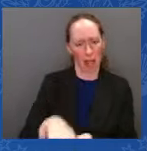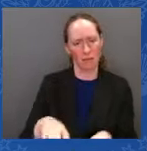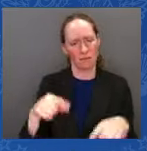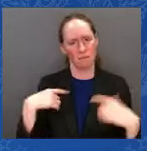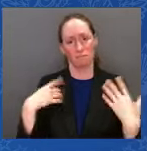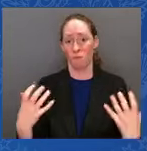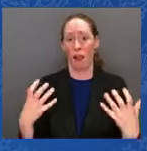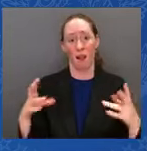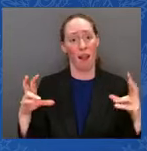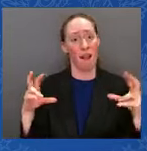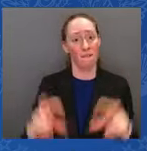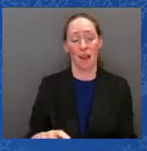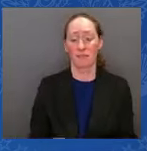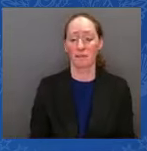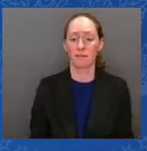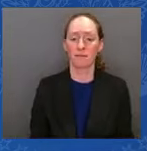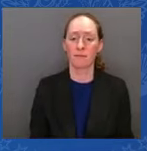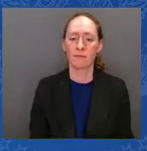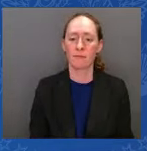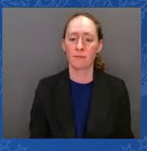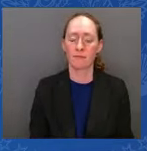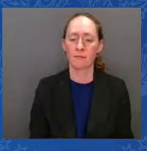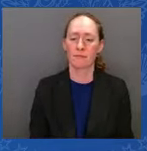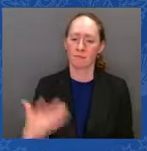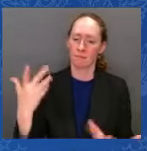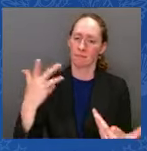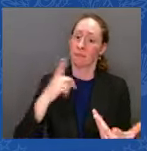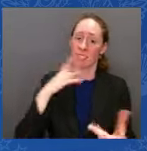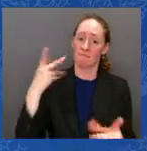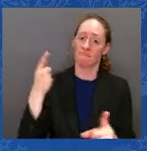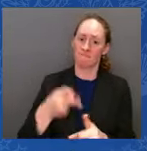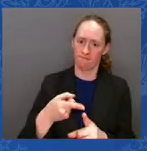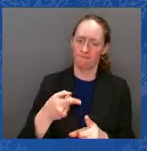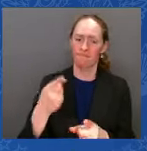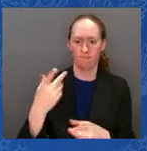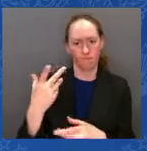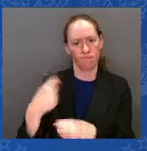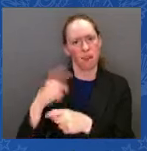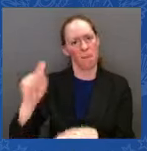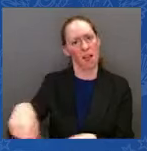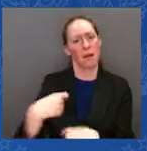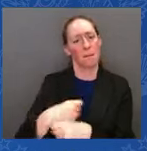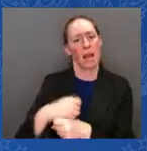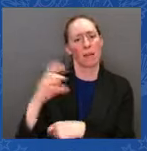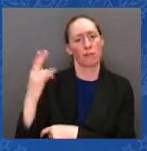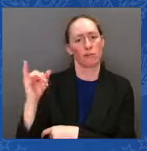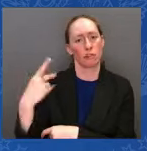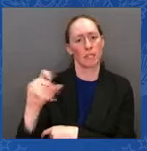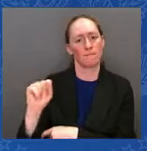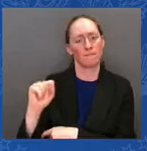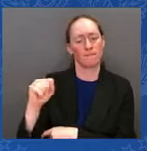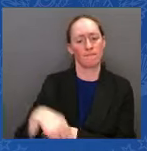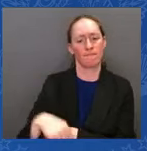factories. Investing, guess what? We've got a commitment for investments of